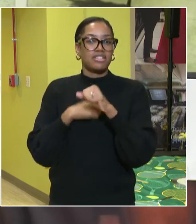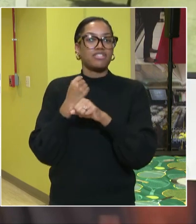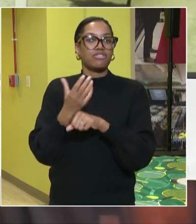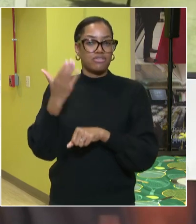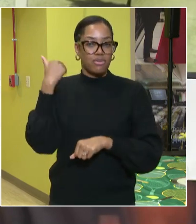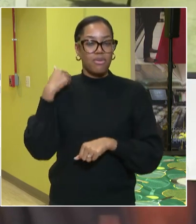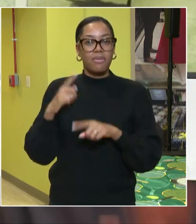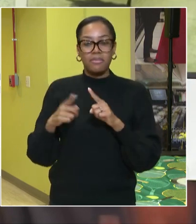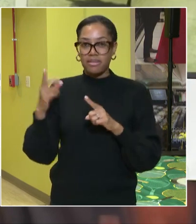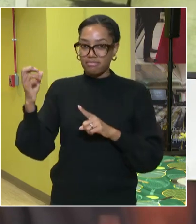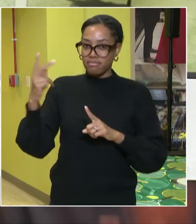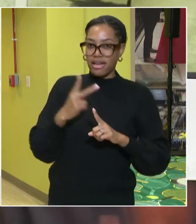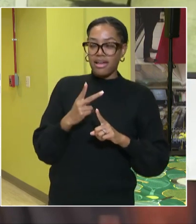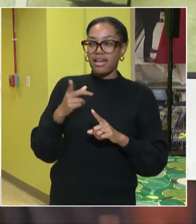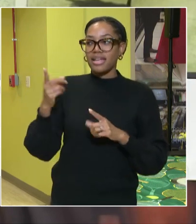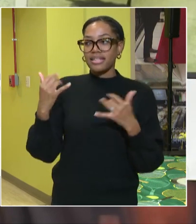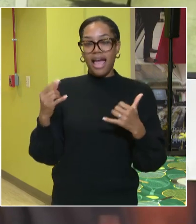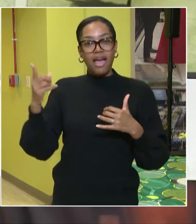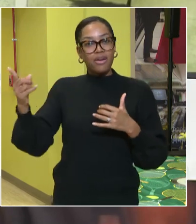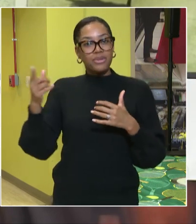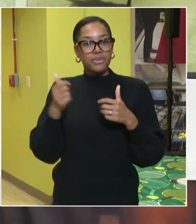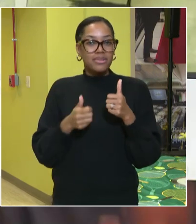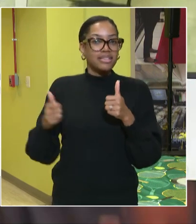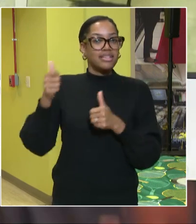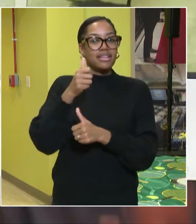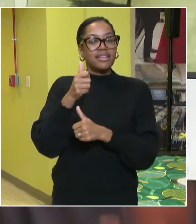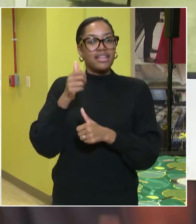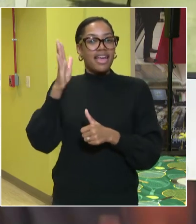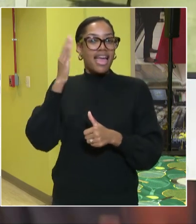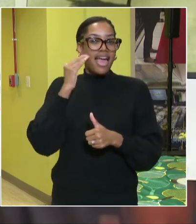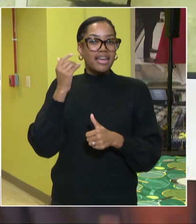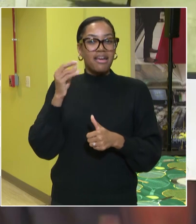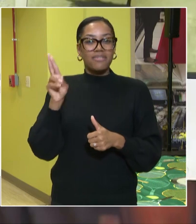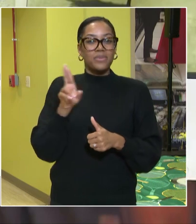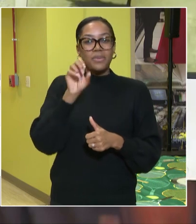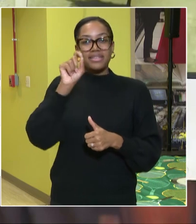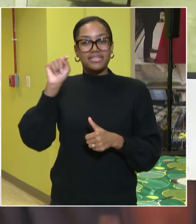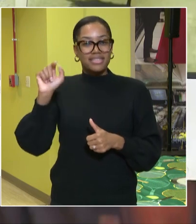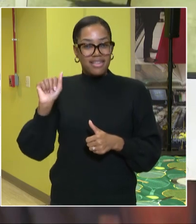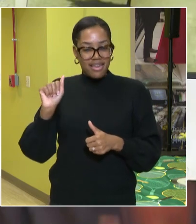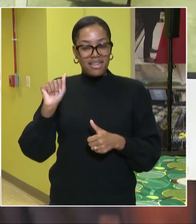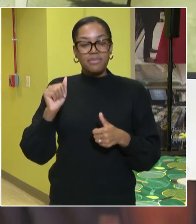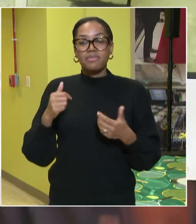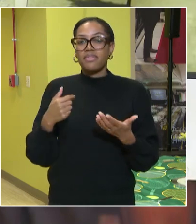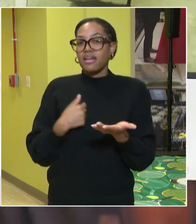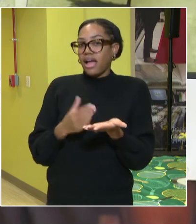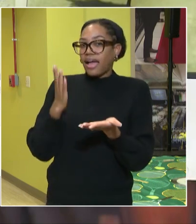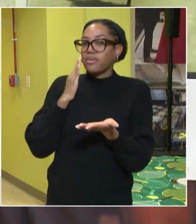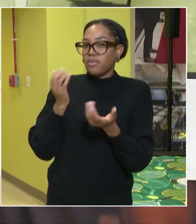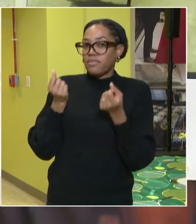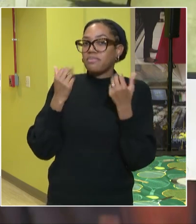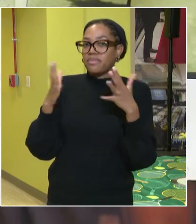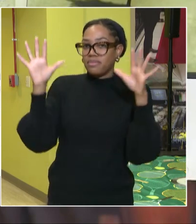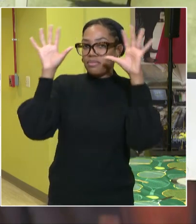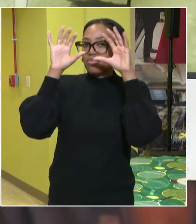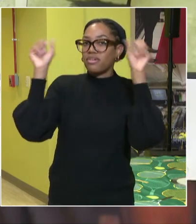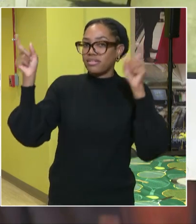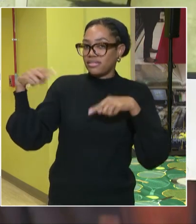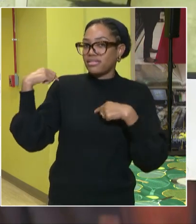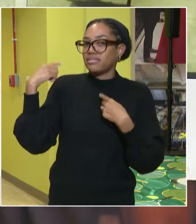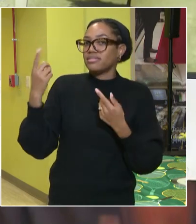to have you head up the United States Tennis Association. I've known a lot of chairs since the